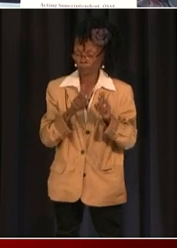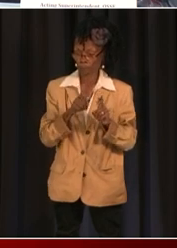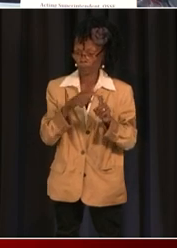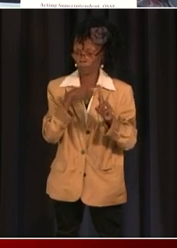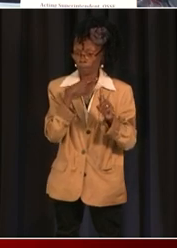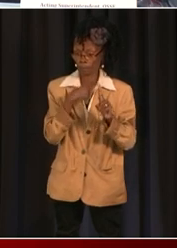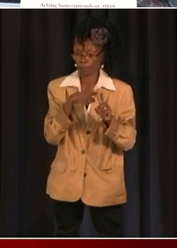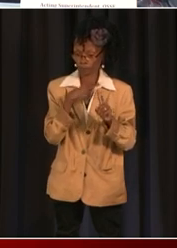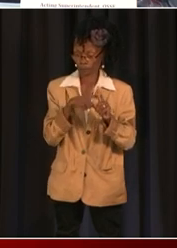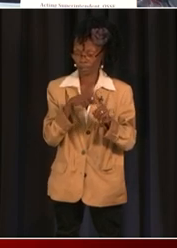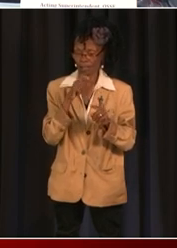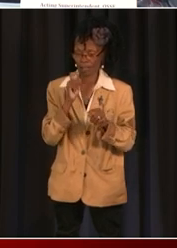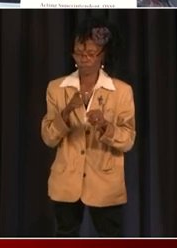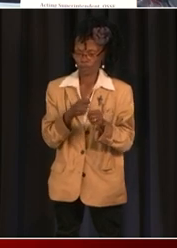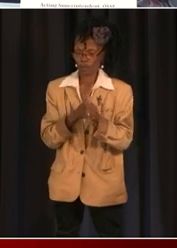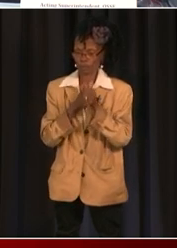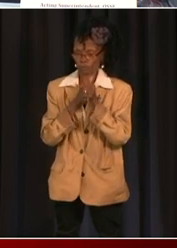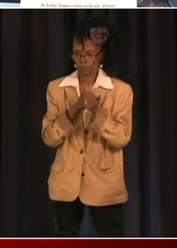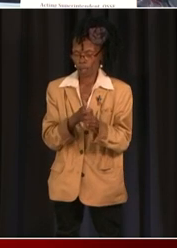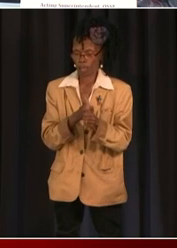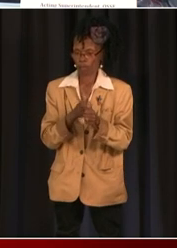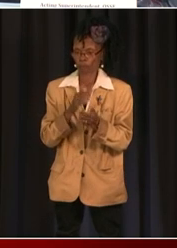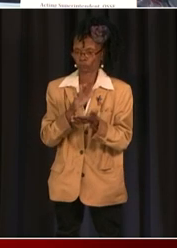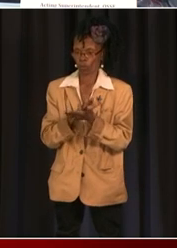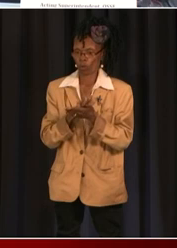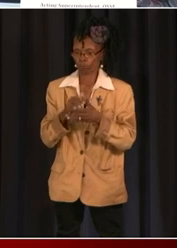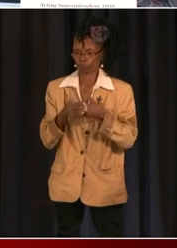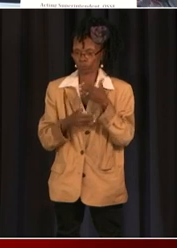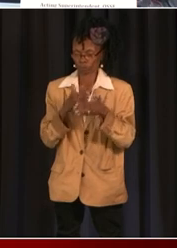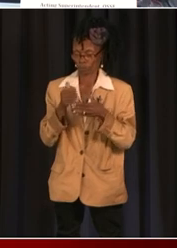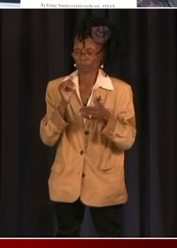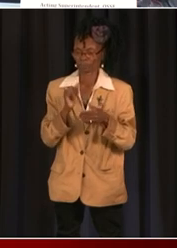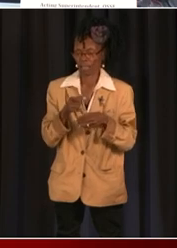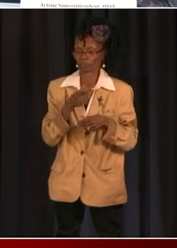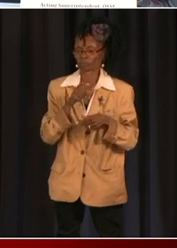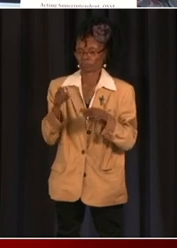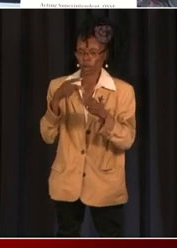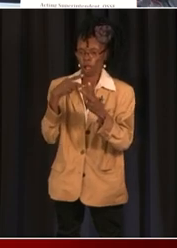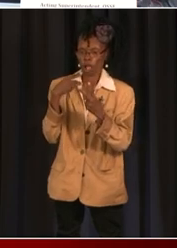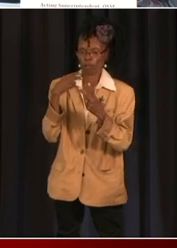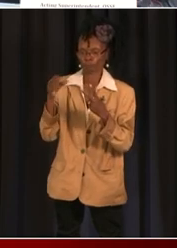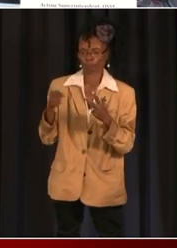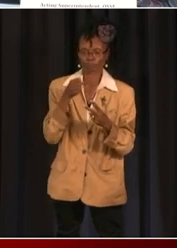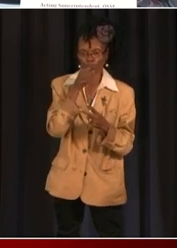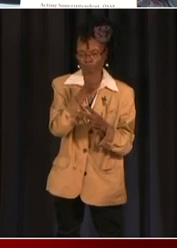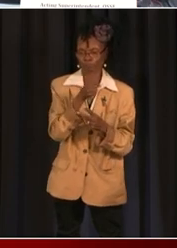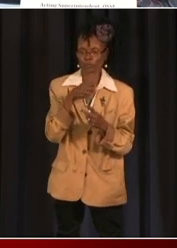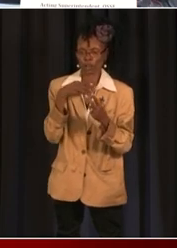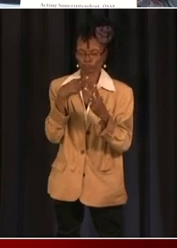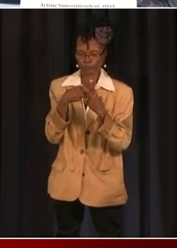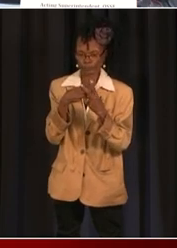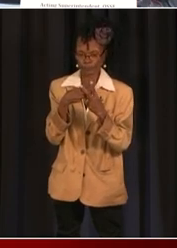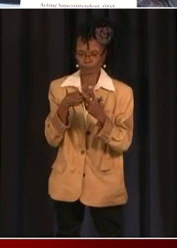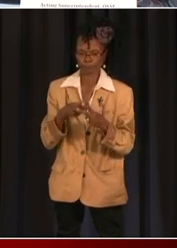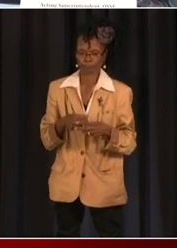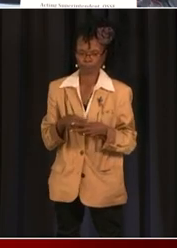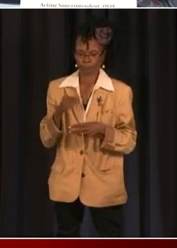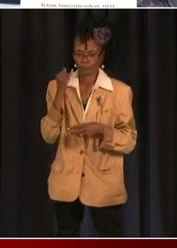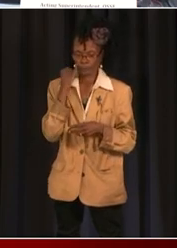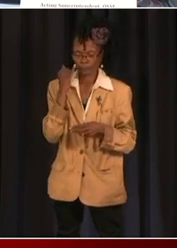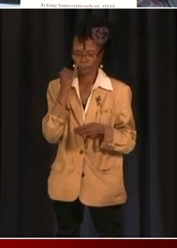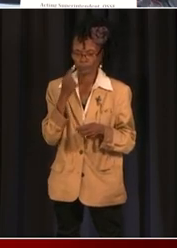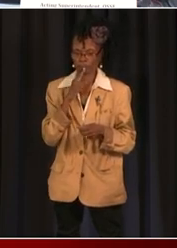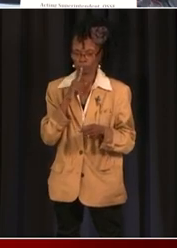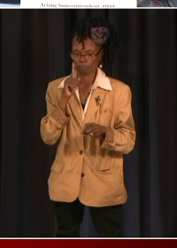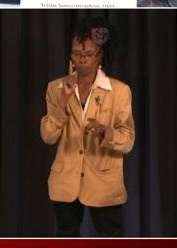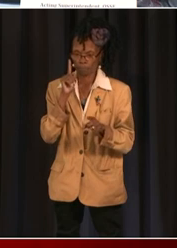quarantine. More broadly, students and staff should not attend school and should isolate if they are confirmed to